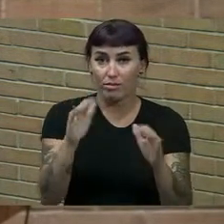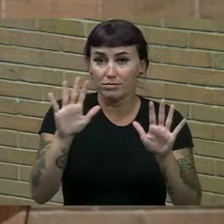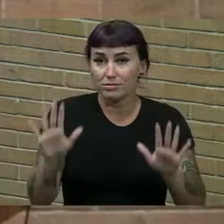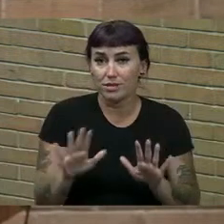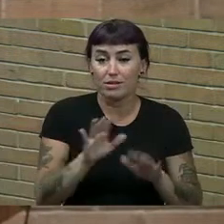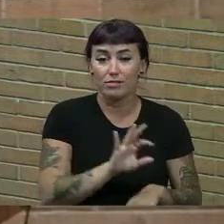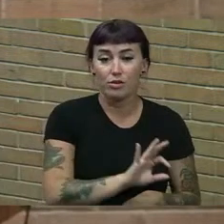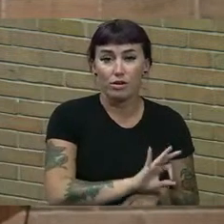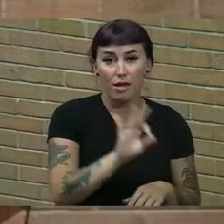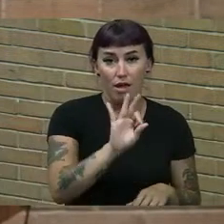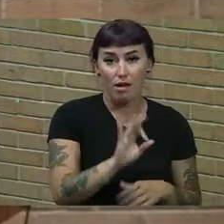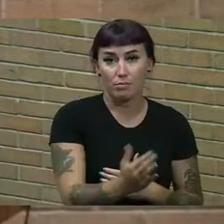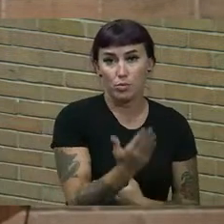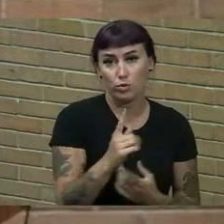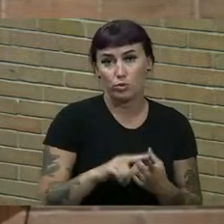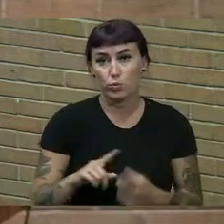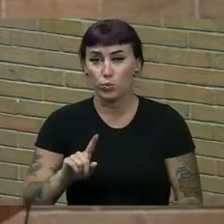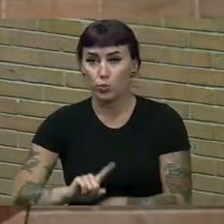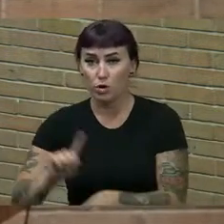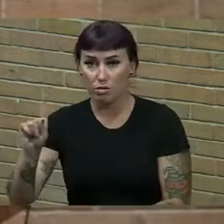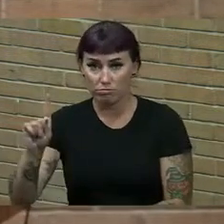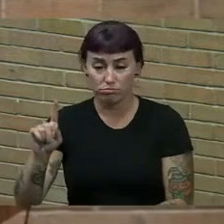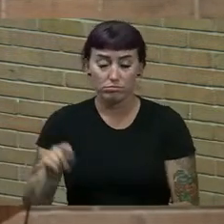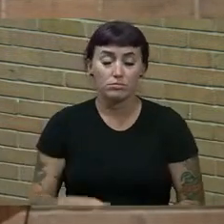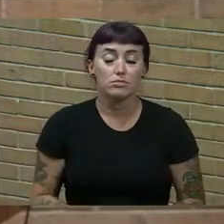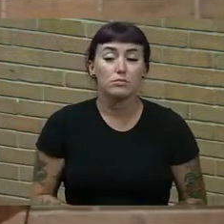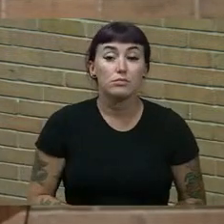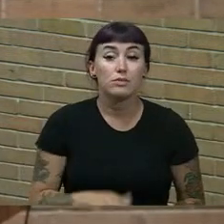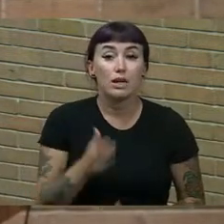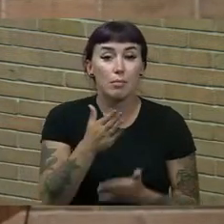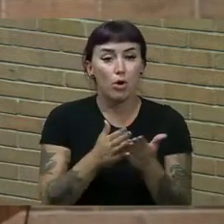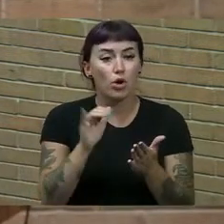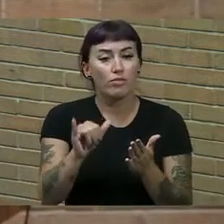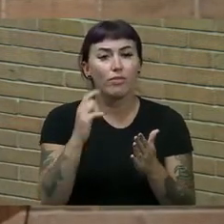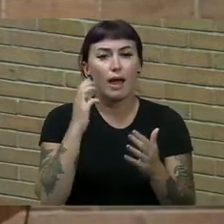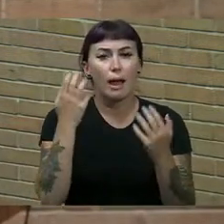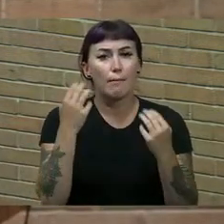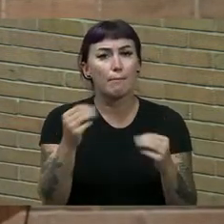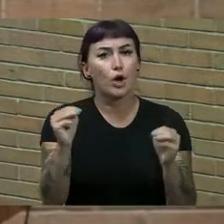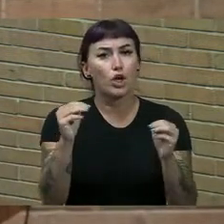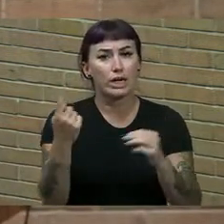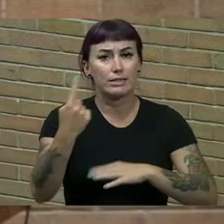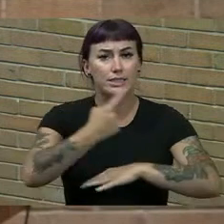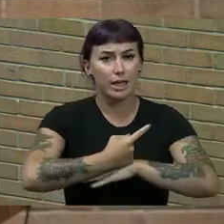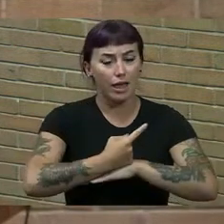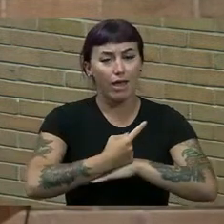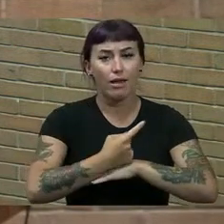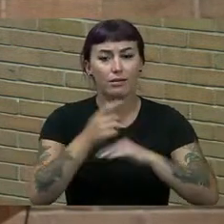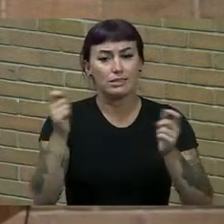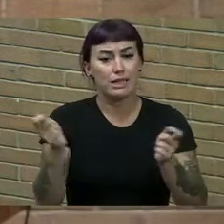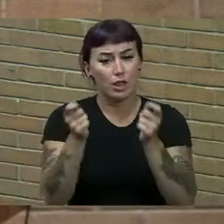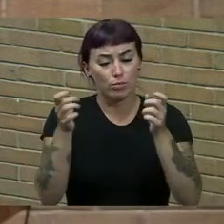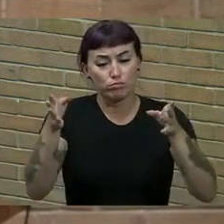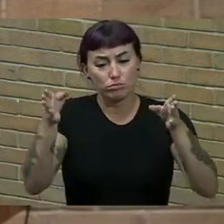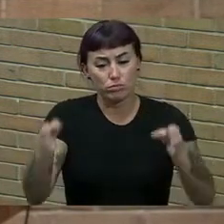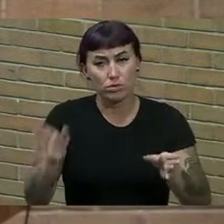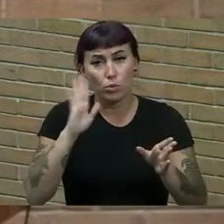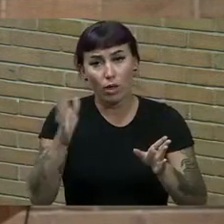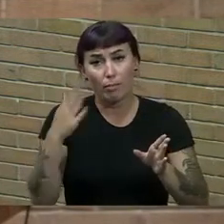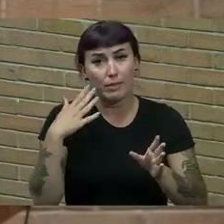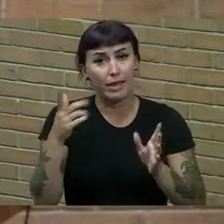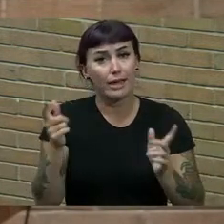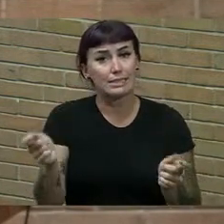from 9 to 1. And as part of that, market day long celebration, there will be a